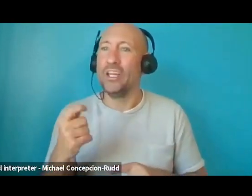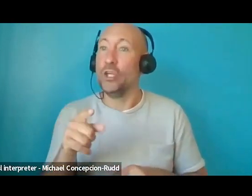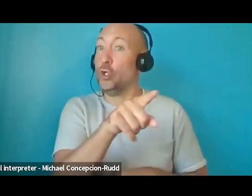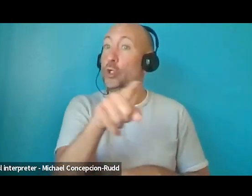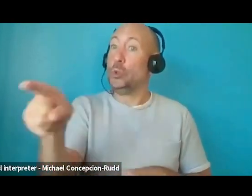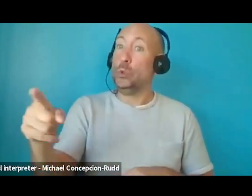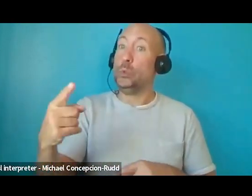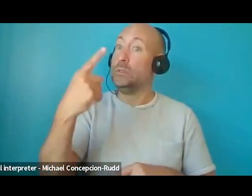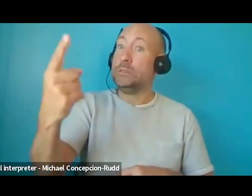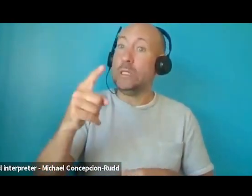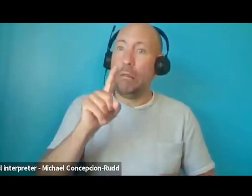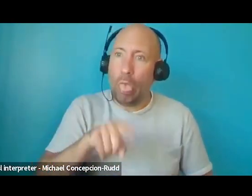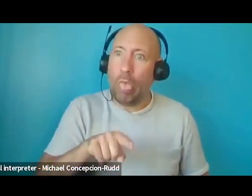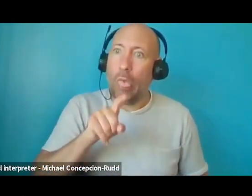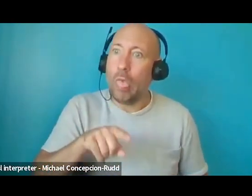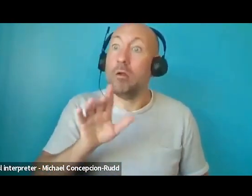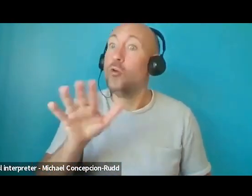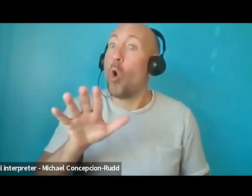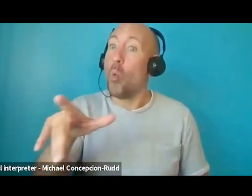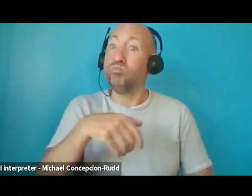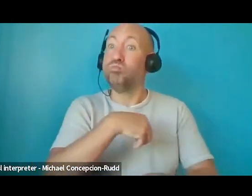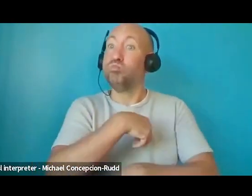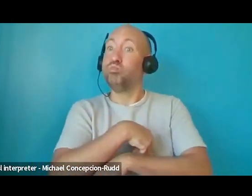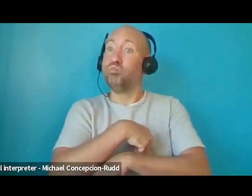and off yourself. Just sit back and listen in.